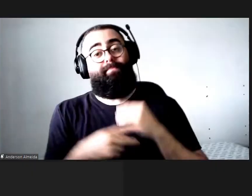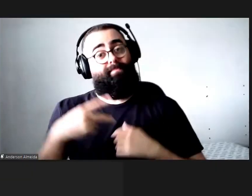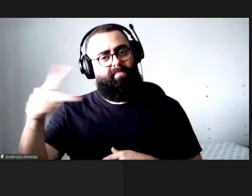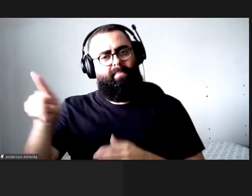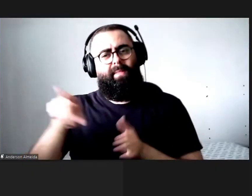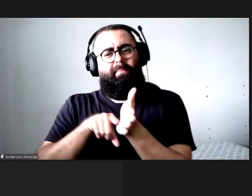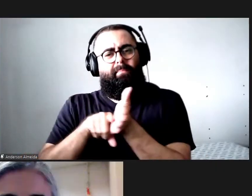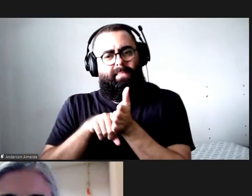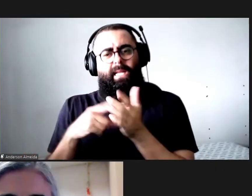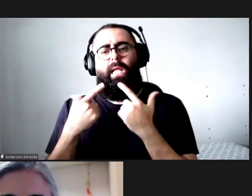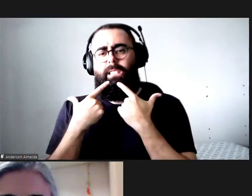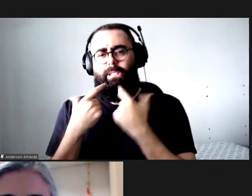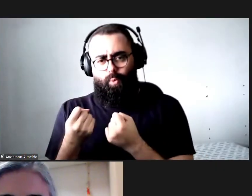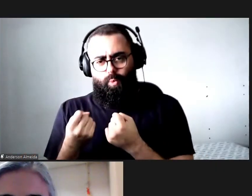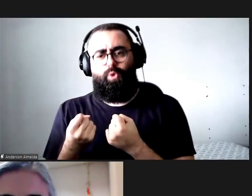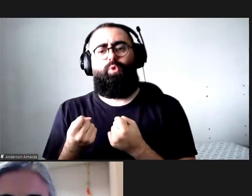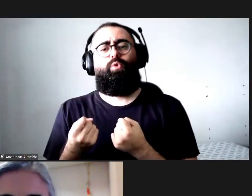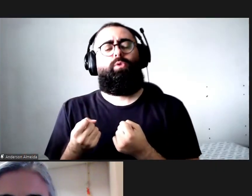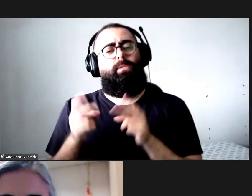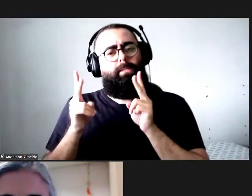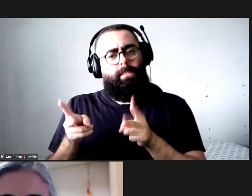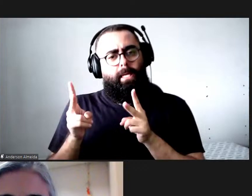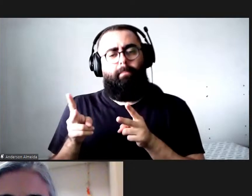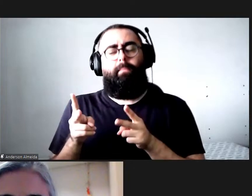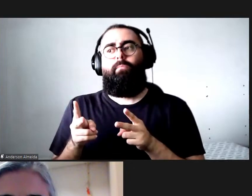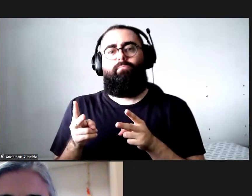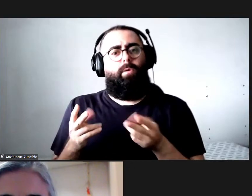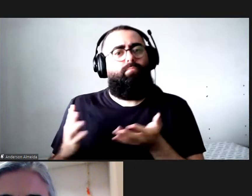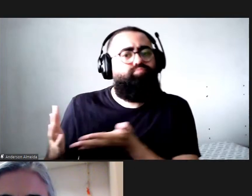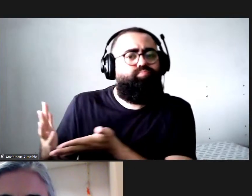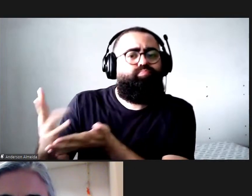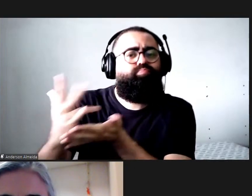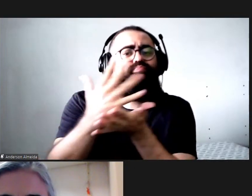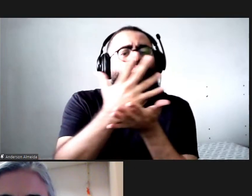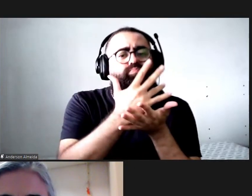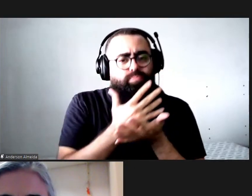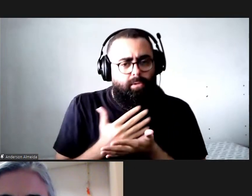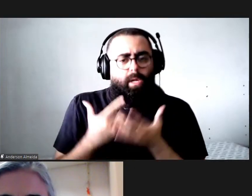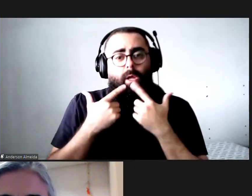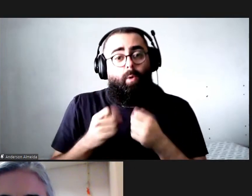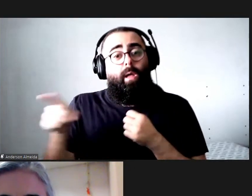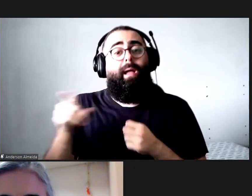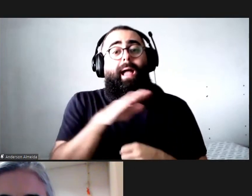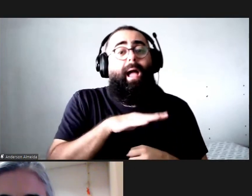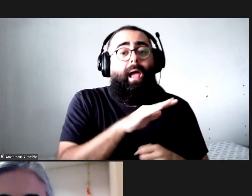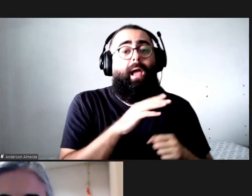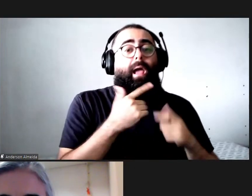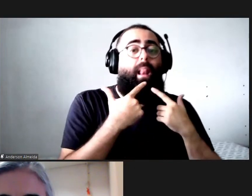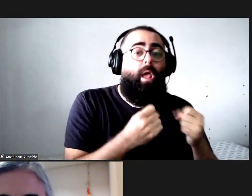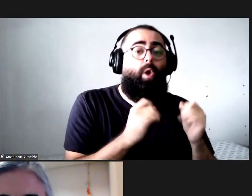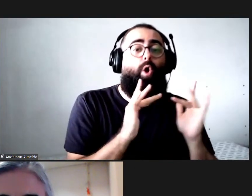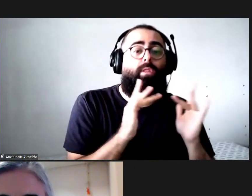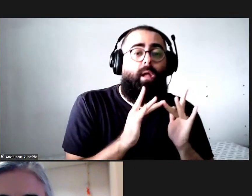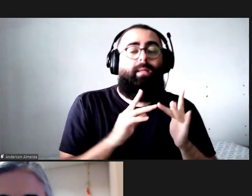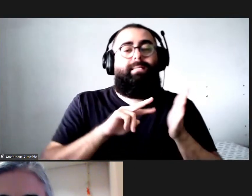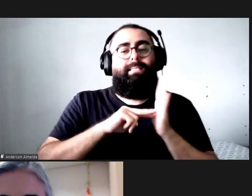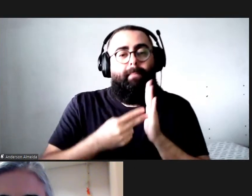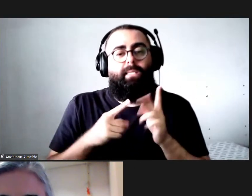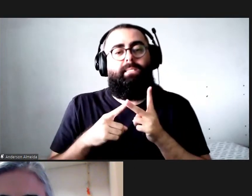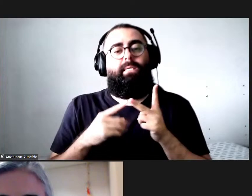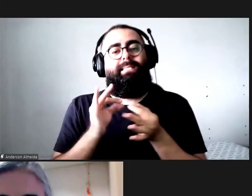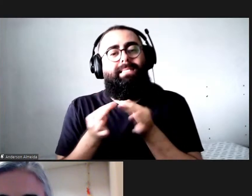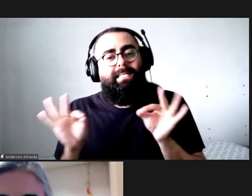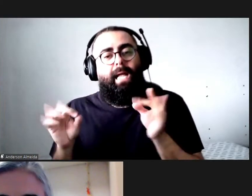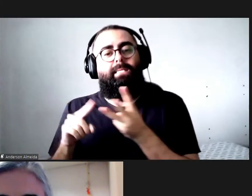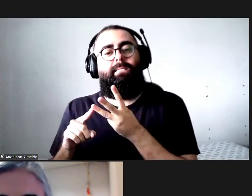linguistics focuses on empirical research on areas of language contact, syntax, semantics, and pragmatics of